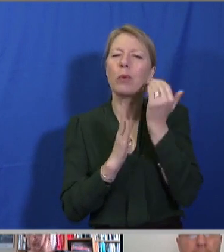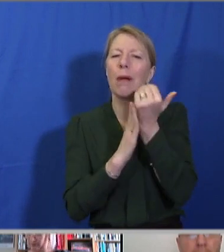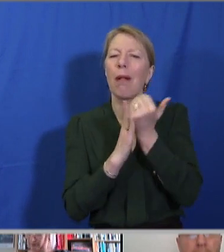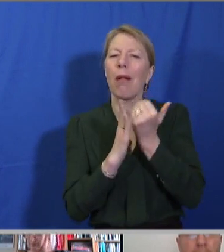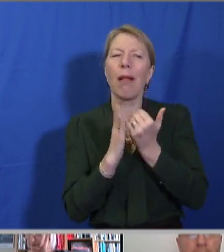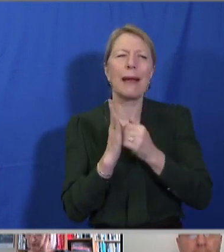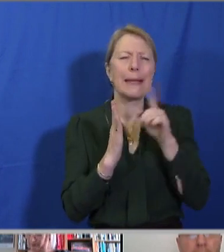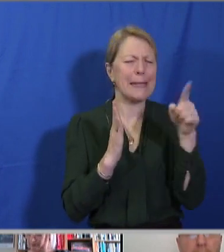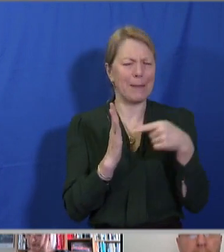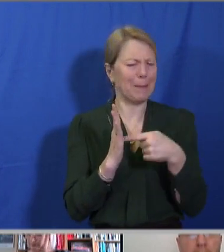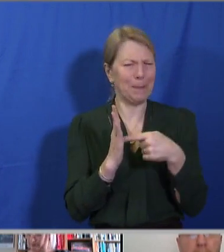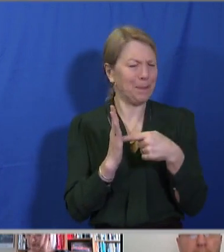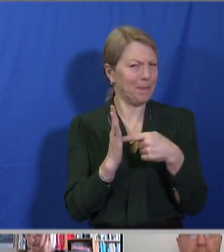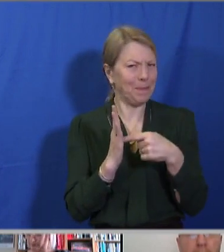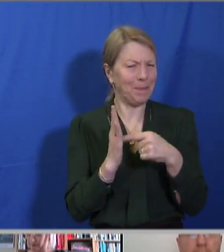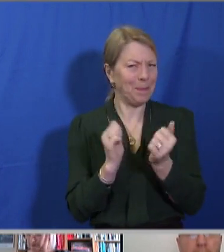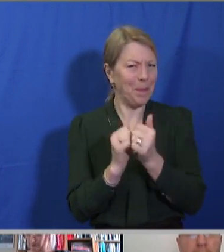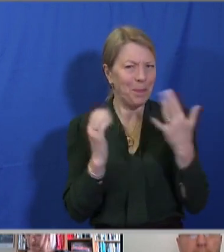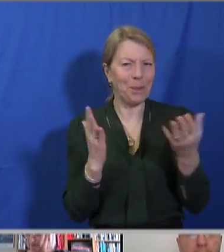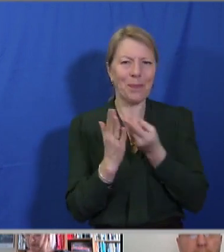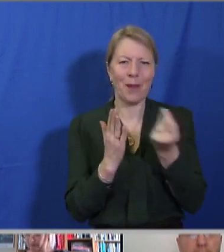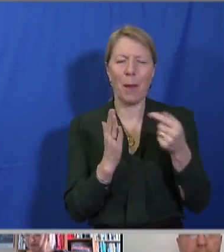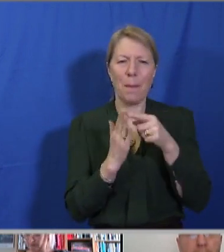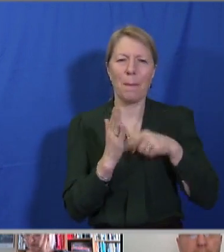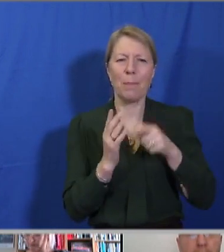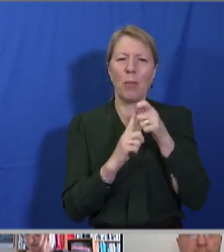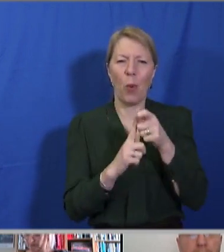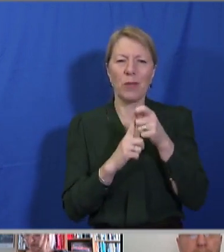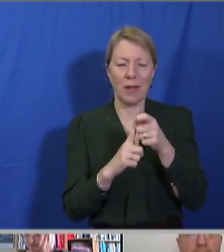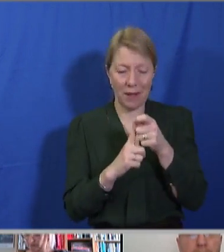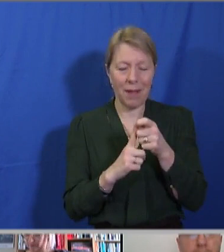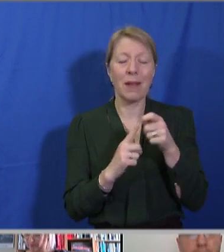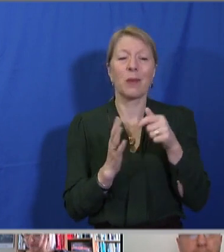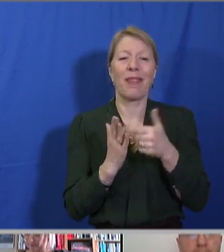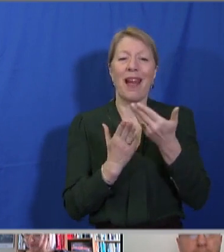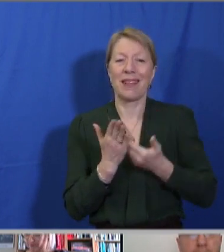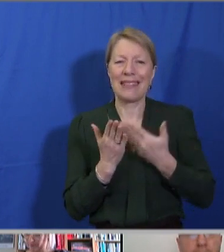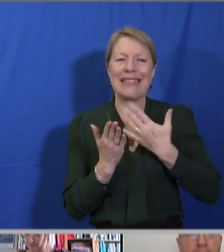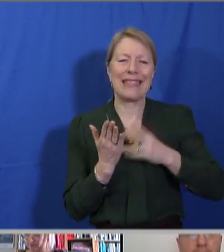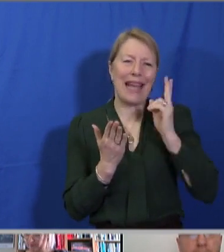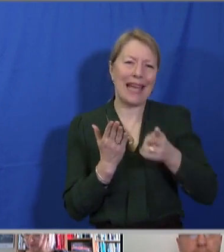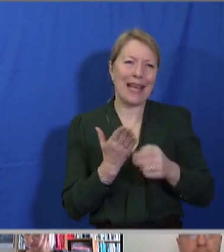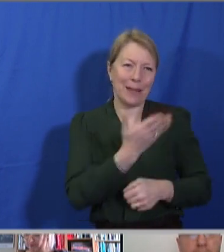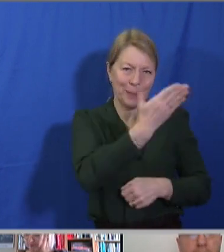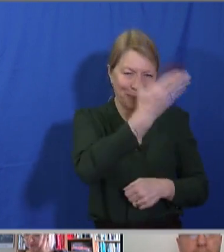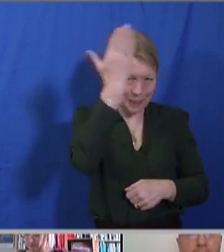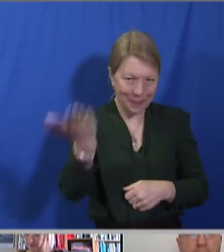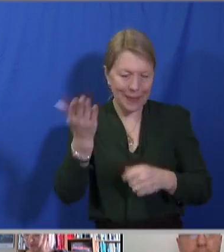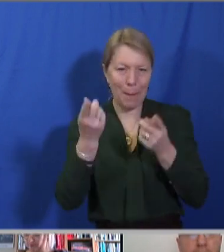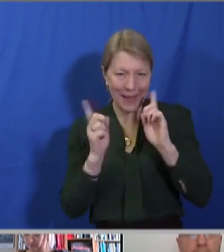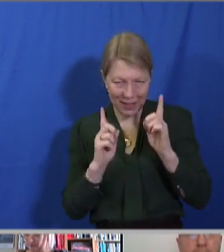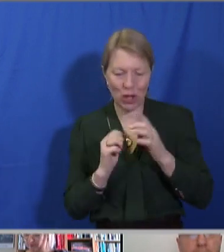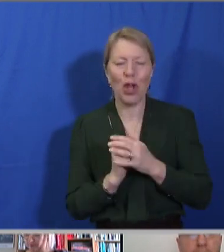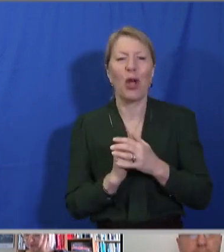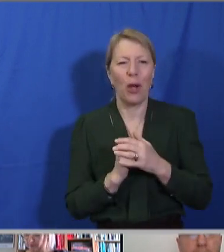workings in the submission and the proposals within the submission. So we hope to get that submission to the Minister, but I cannot give a commitment to go out to consultation on reopening